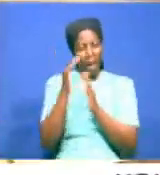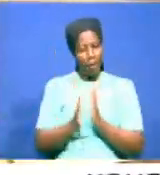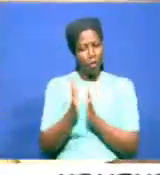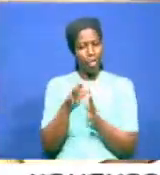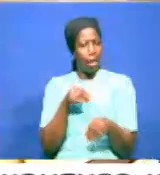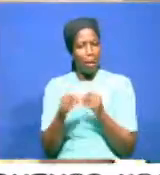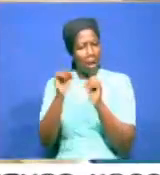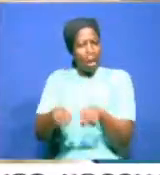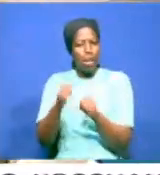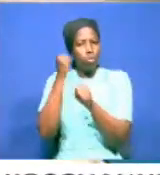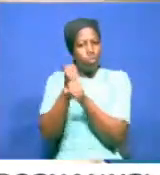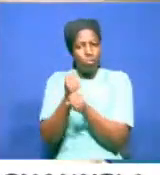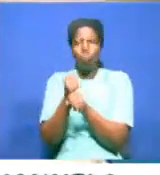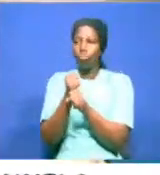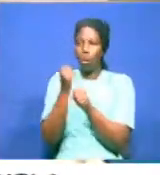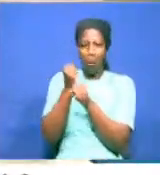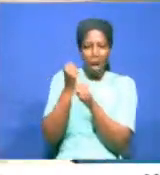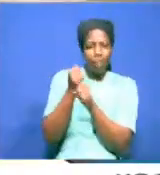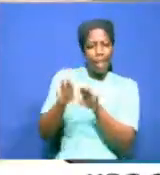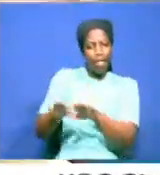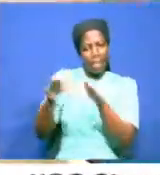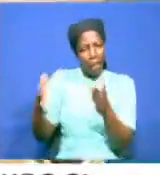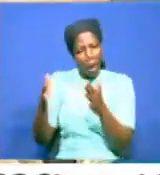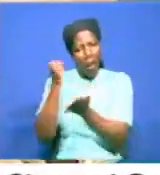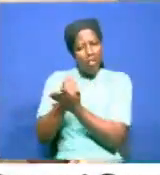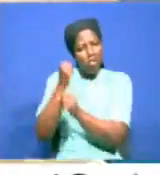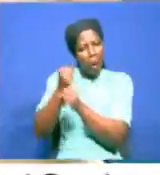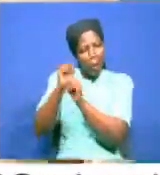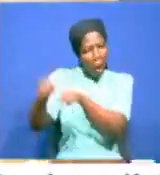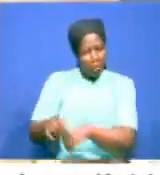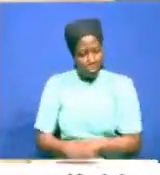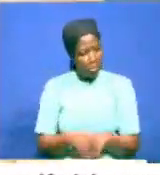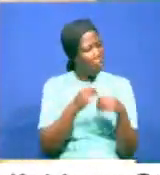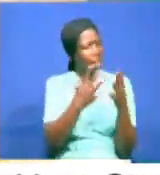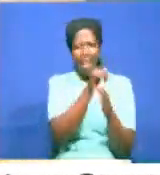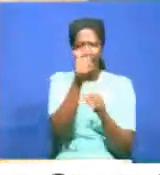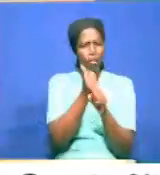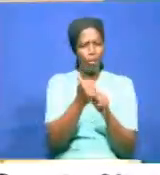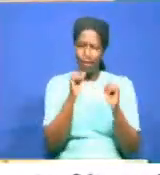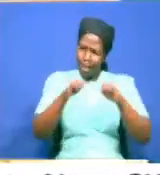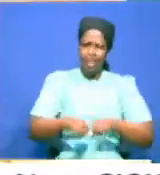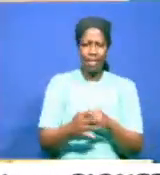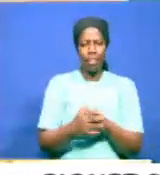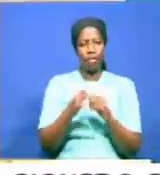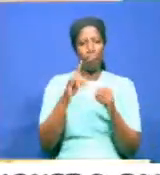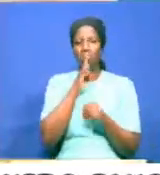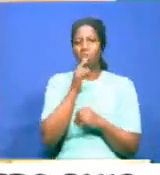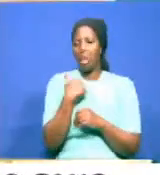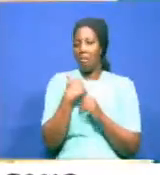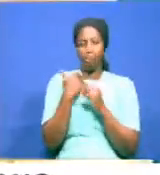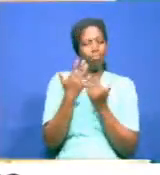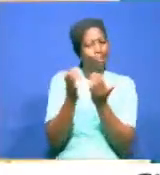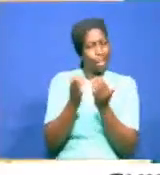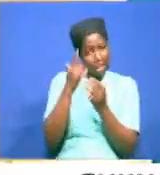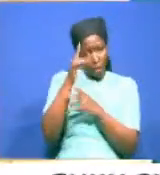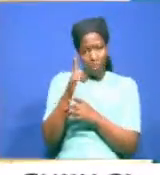desk job. A person with disability can do many other jobs. Mm-hmm. So there's need also for organizations to really be